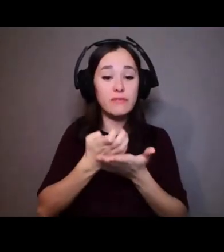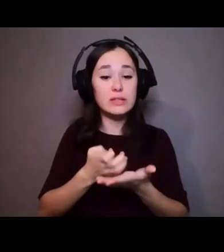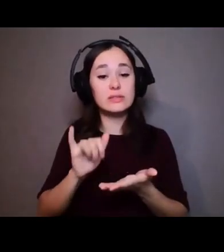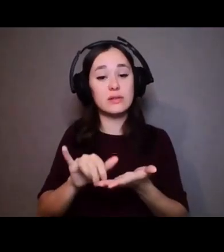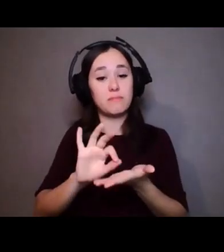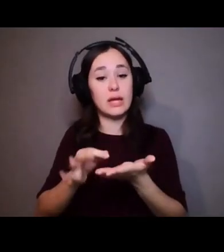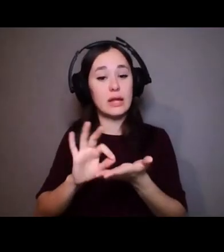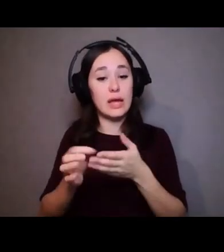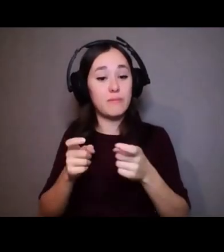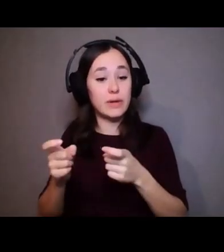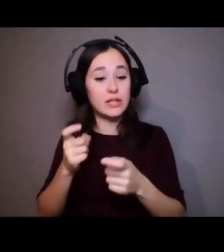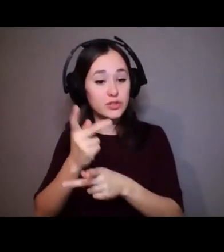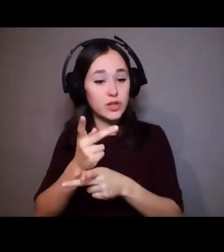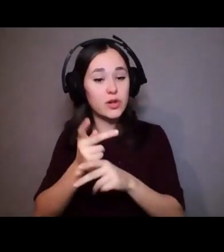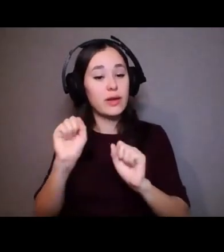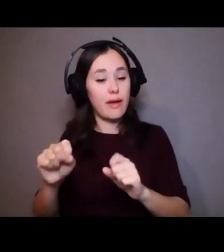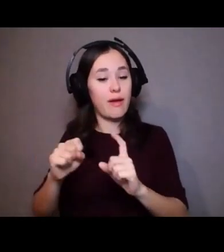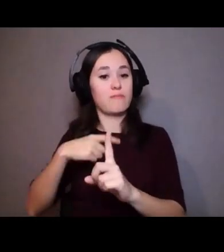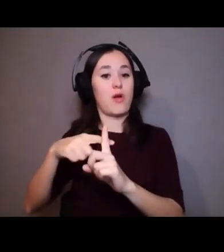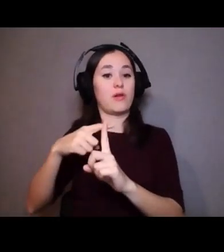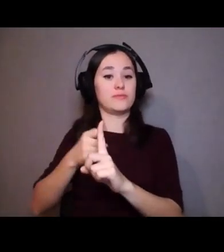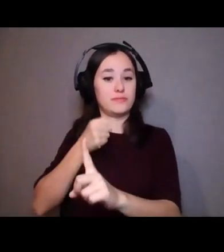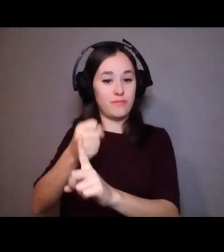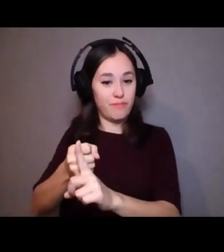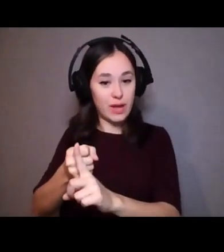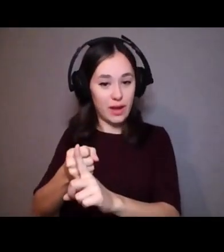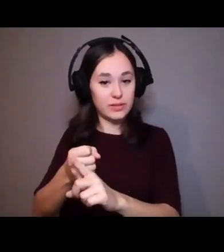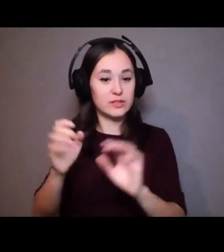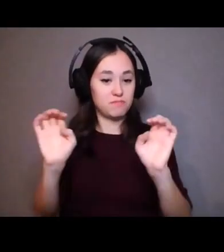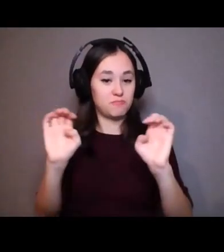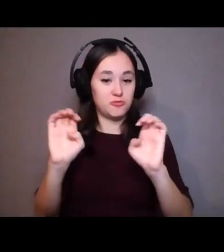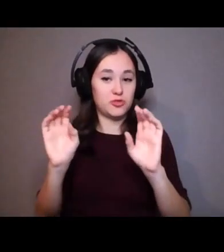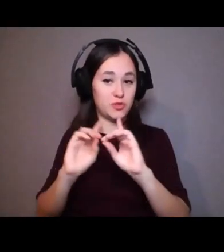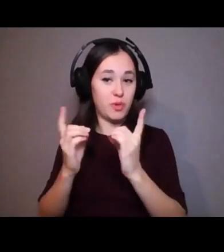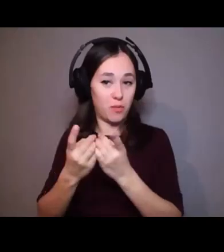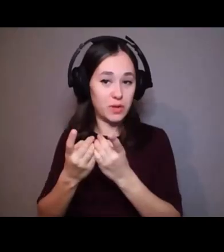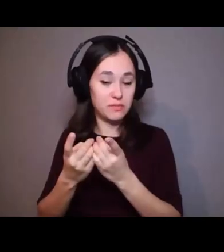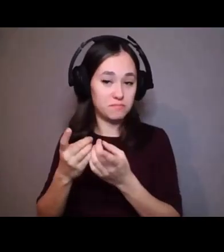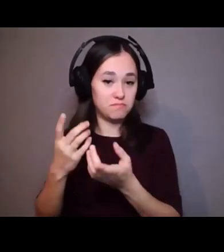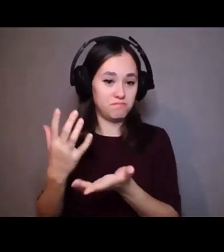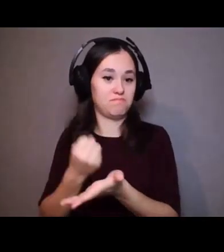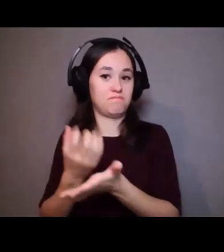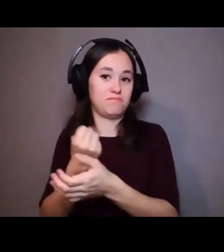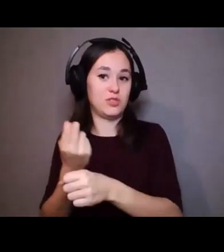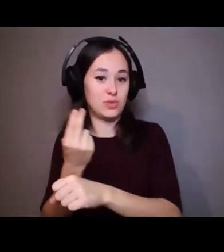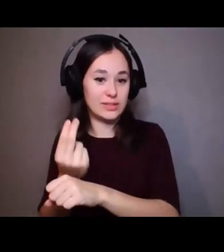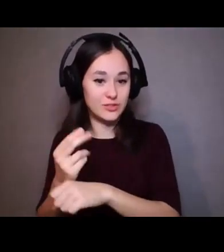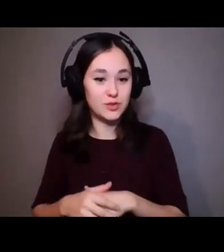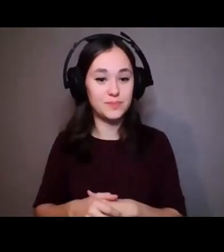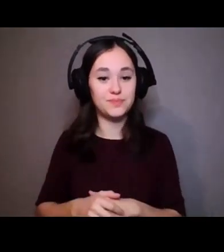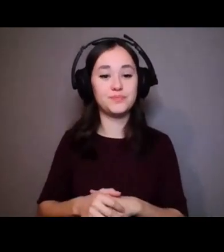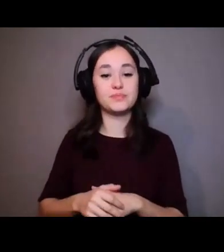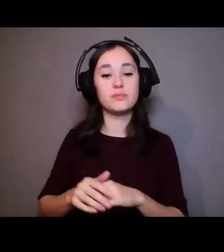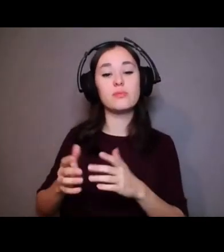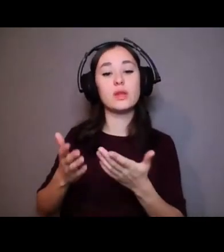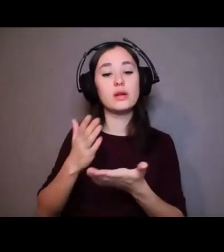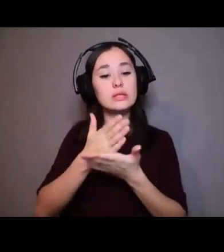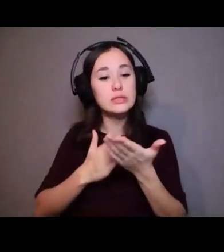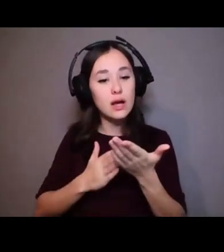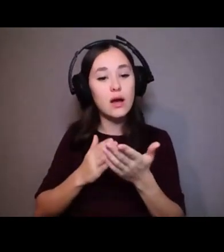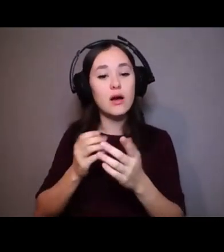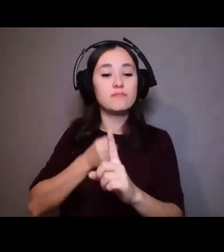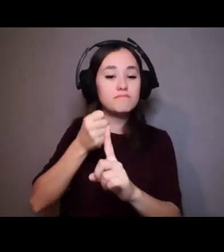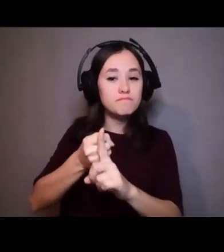department utilization. There's mixed evidence on managed care's impact on drug spending.